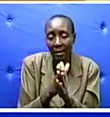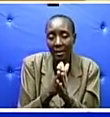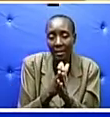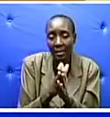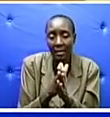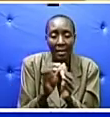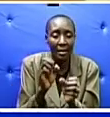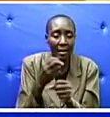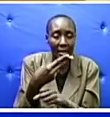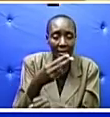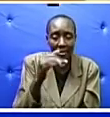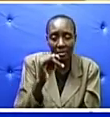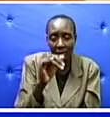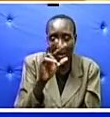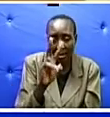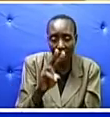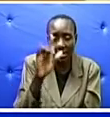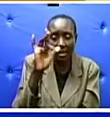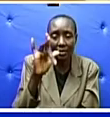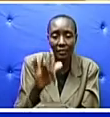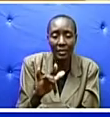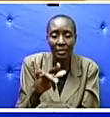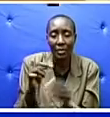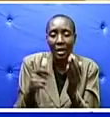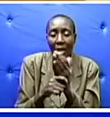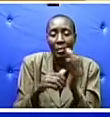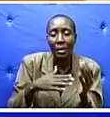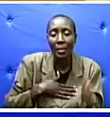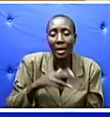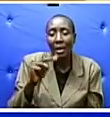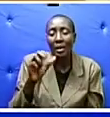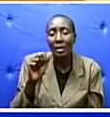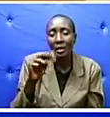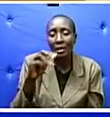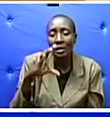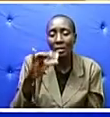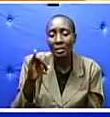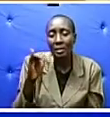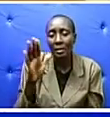and HIV infection. I am Nancy Nalima. Thank you so much for watching.